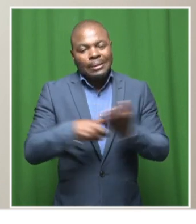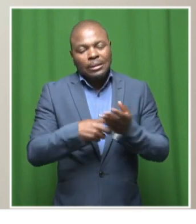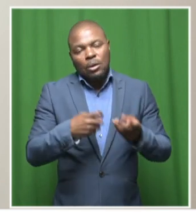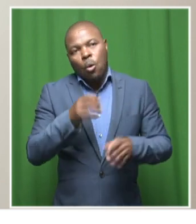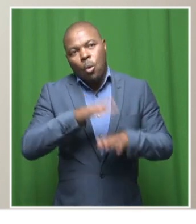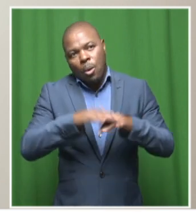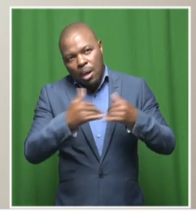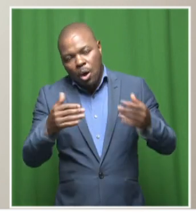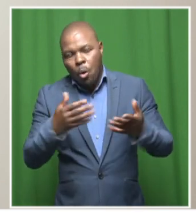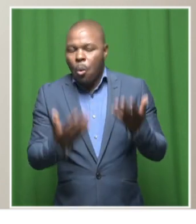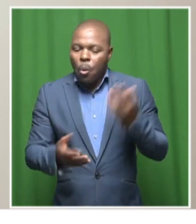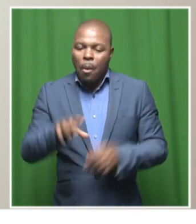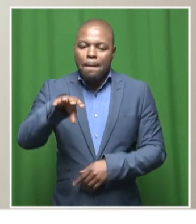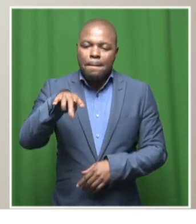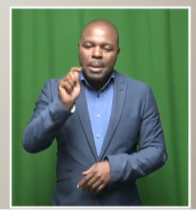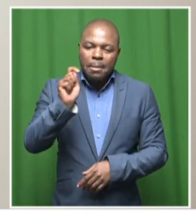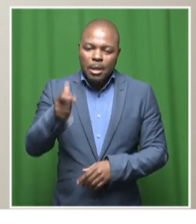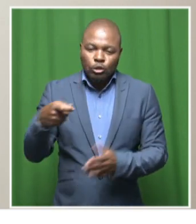and Pay.